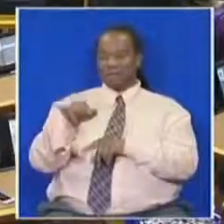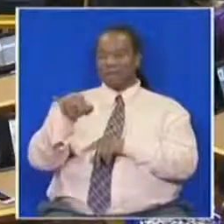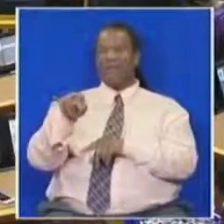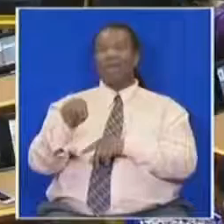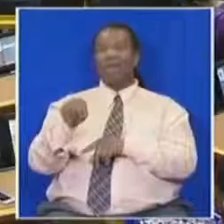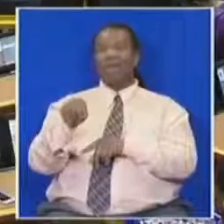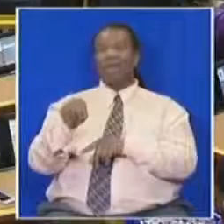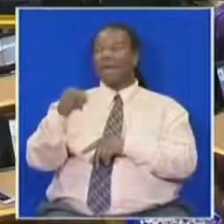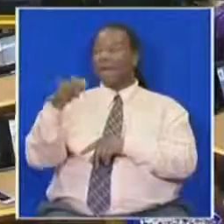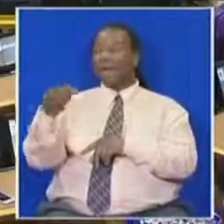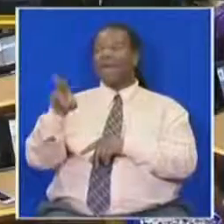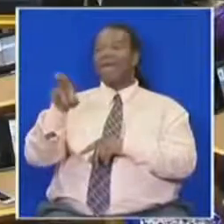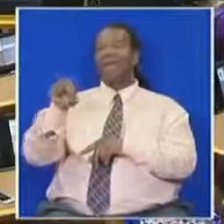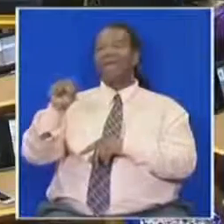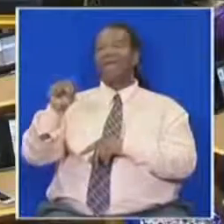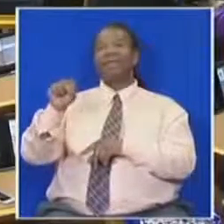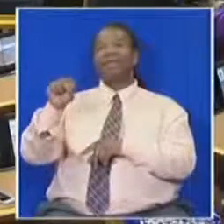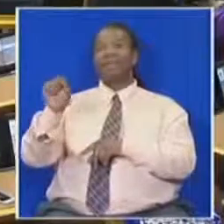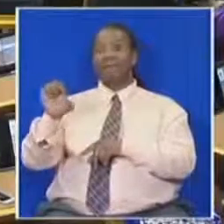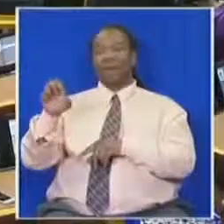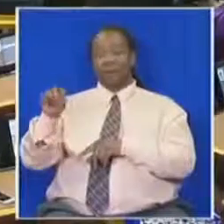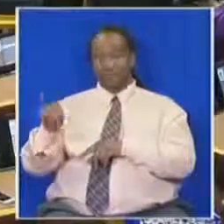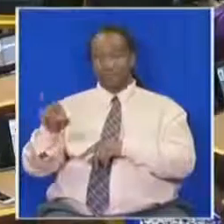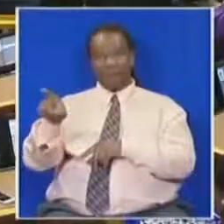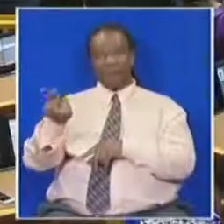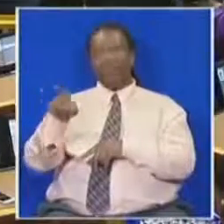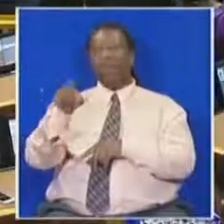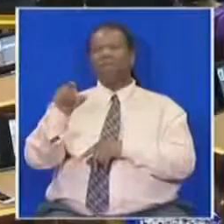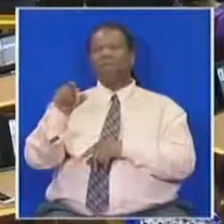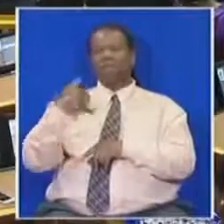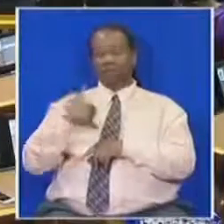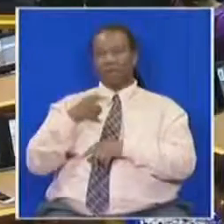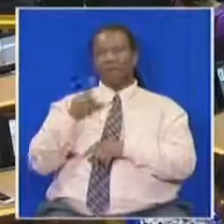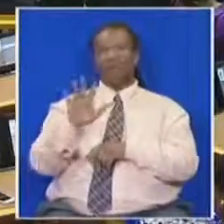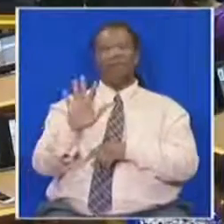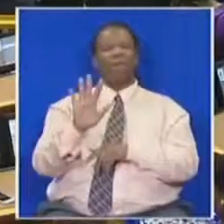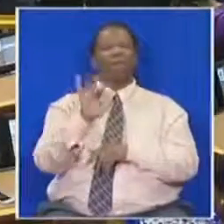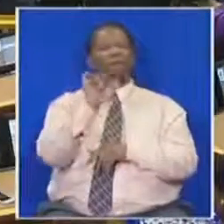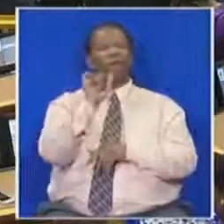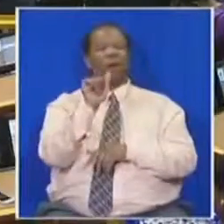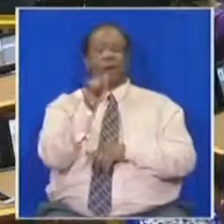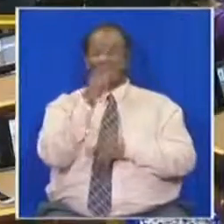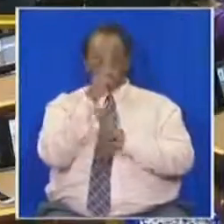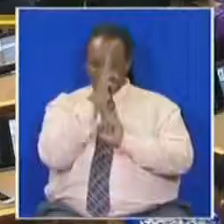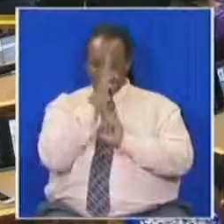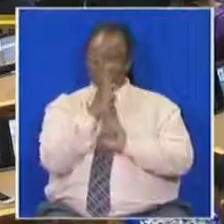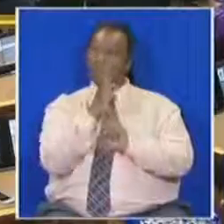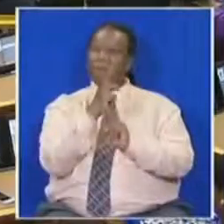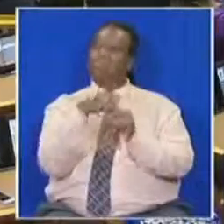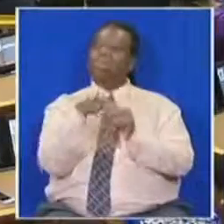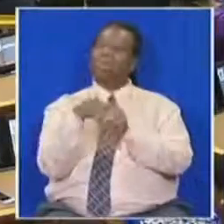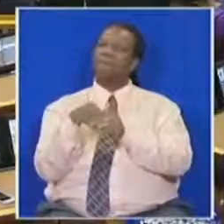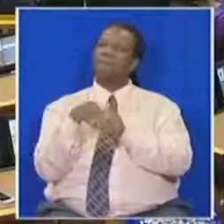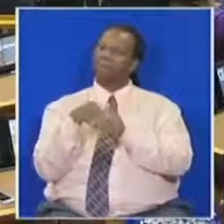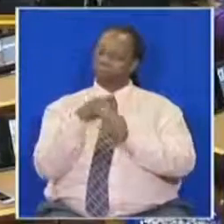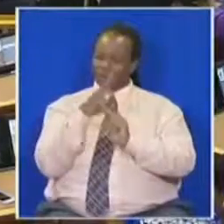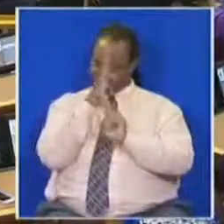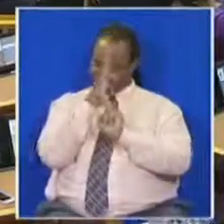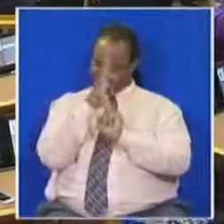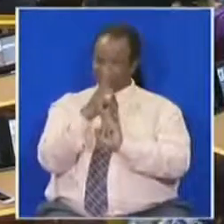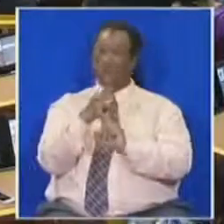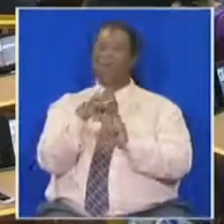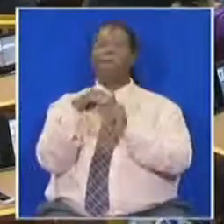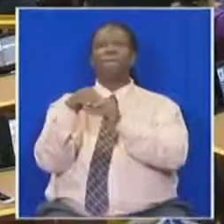have broken this Parliament. On the point of order. Honourable members. Yes, I'm tired of you. Honourable members. Honourable members.